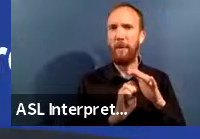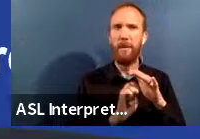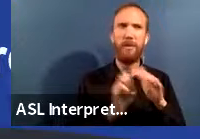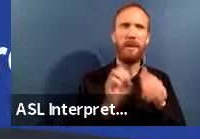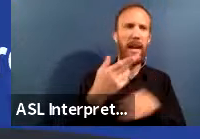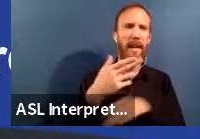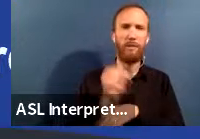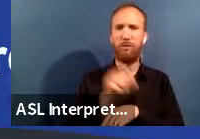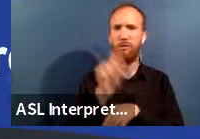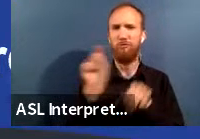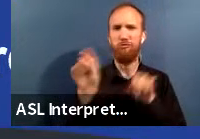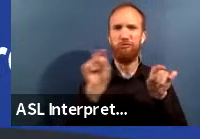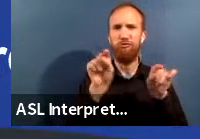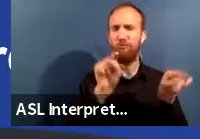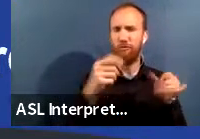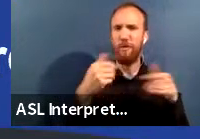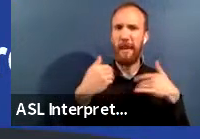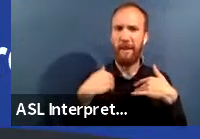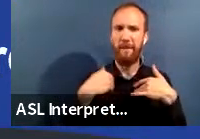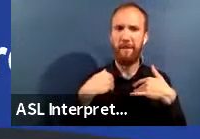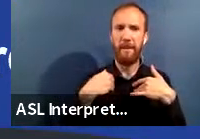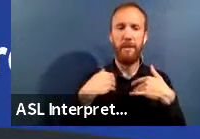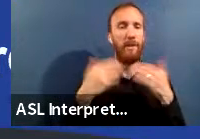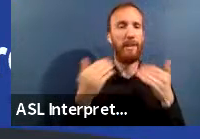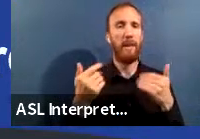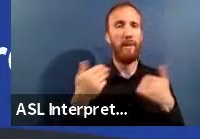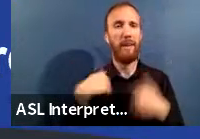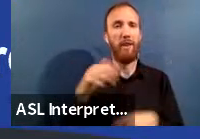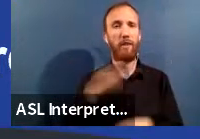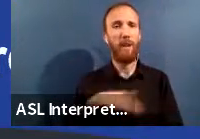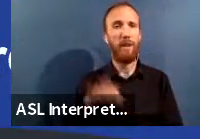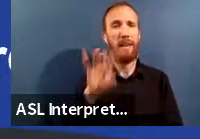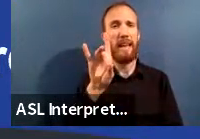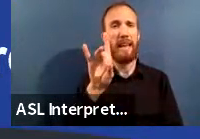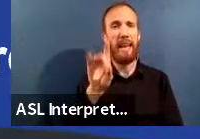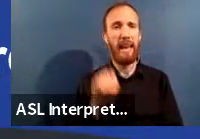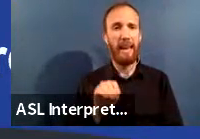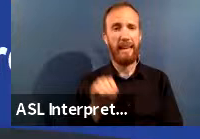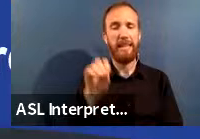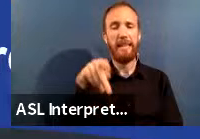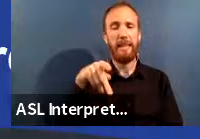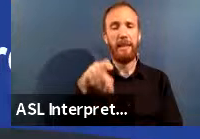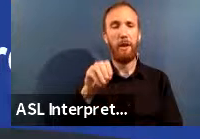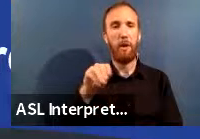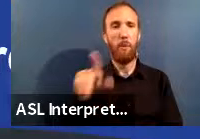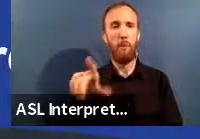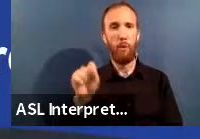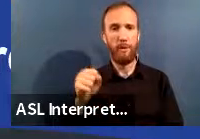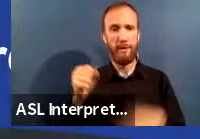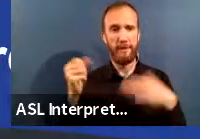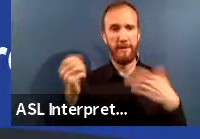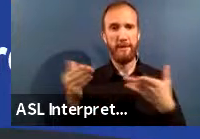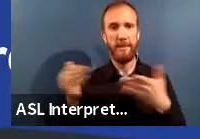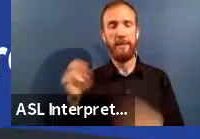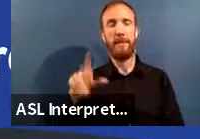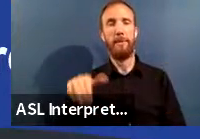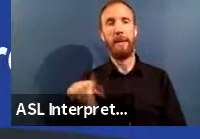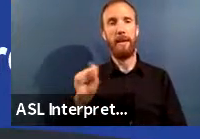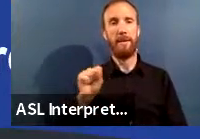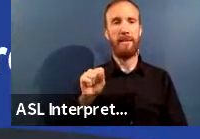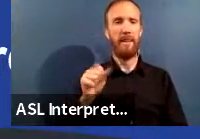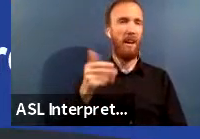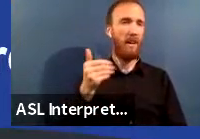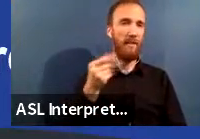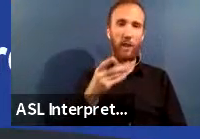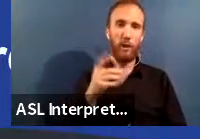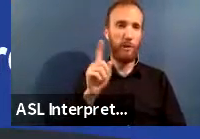district. Our current portfolio includes approximately 80 pools. Of these, there are several that are not operational or